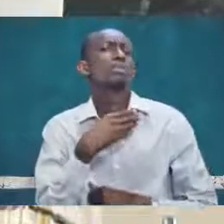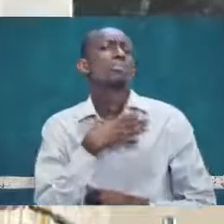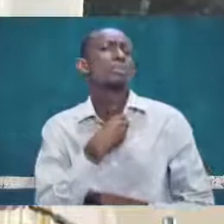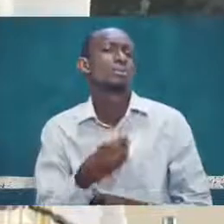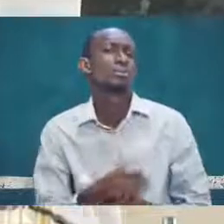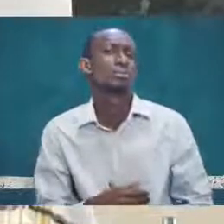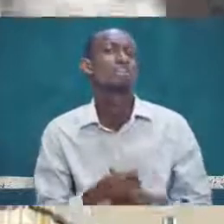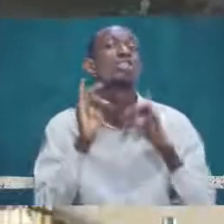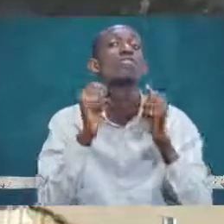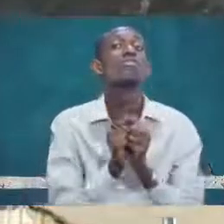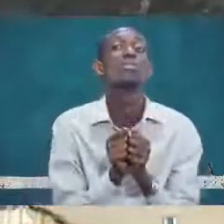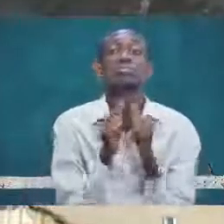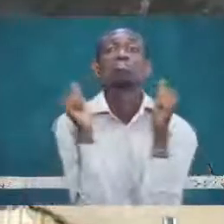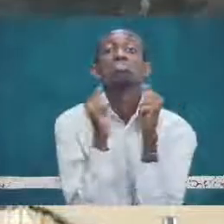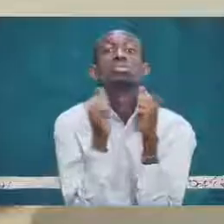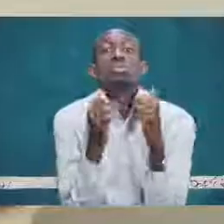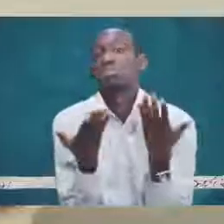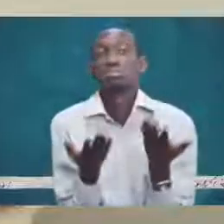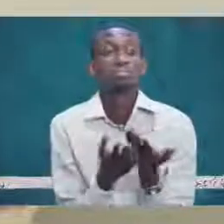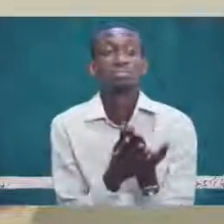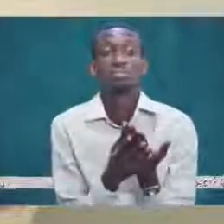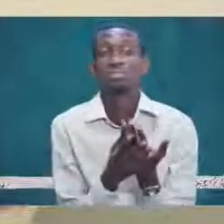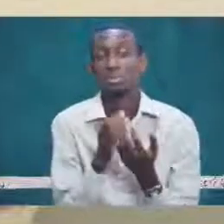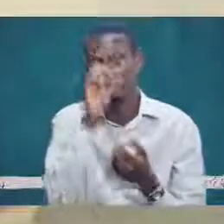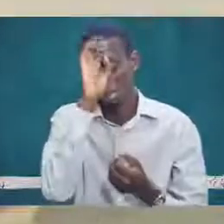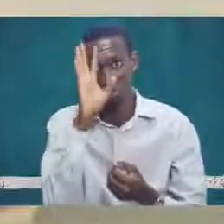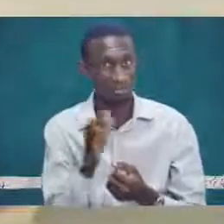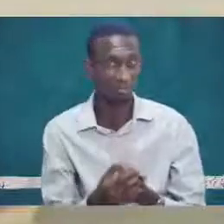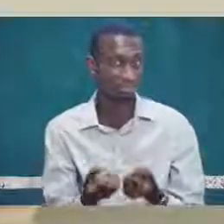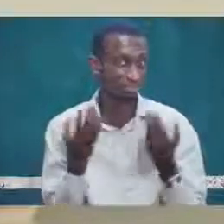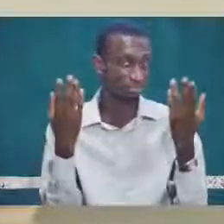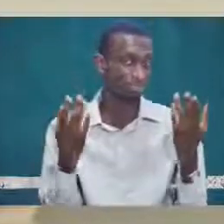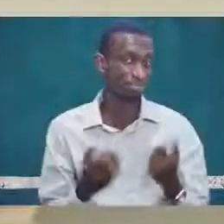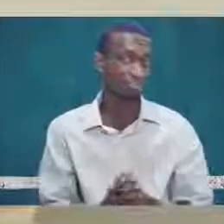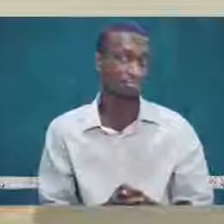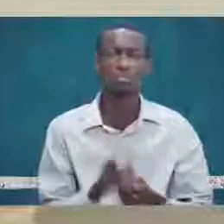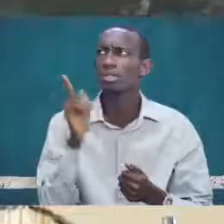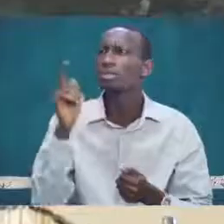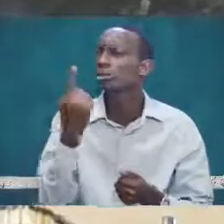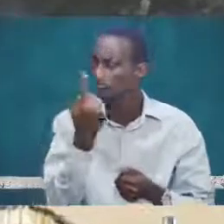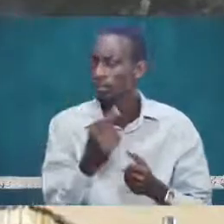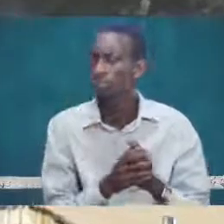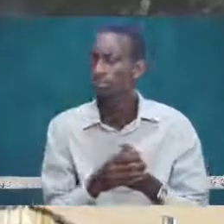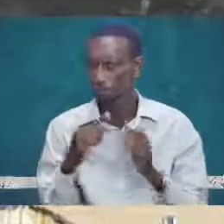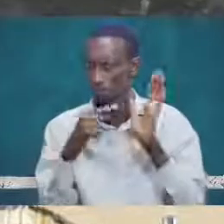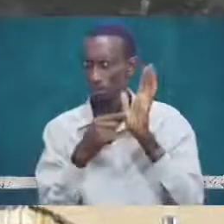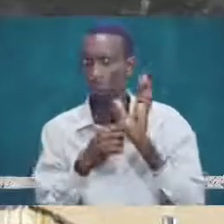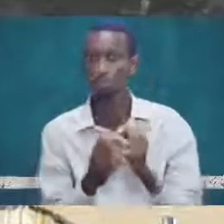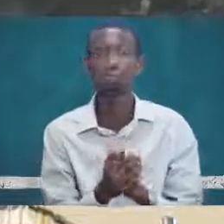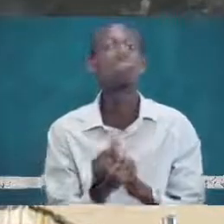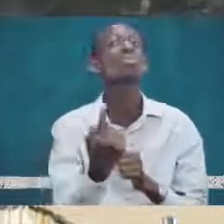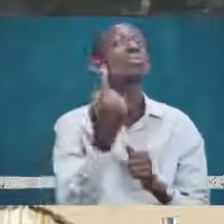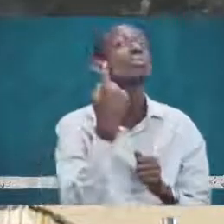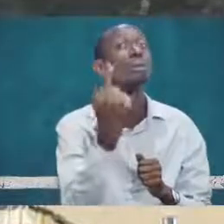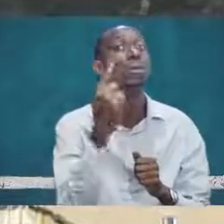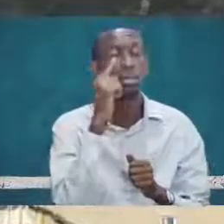when it cools down. Very interesting substance that is happening. So that is one of the examples. One substance